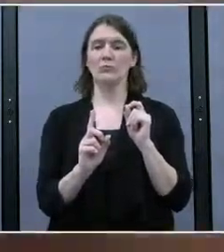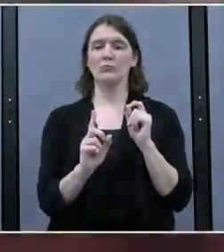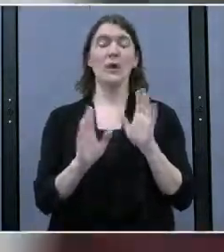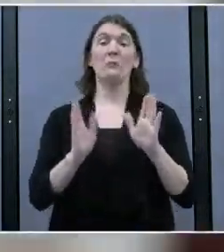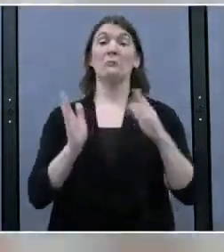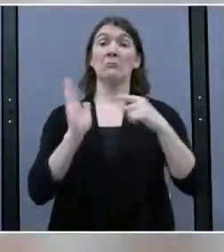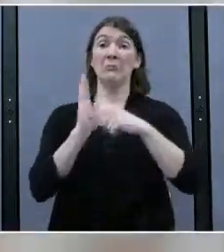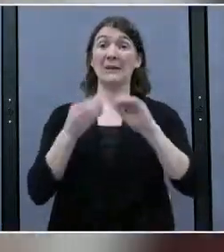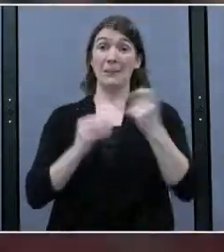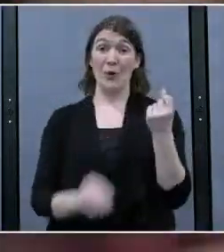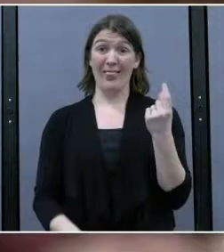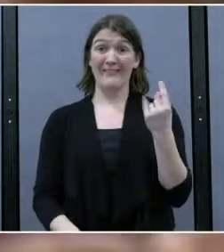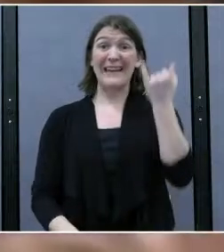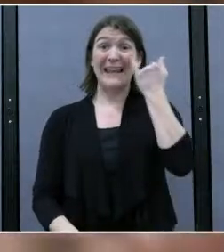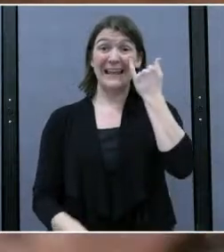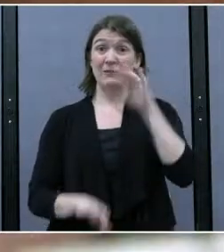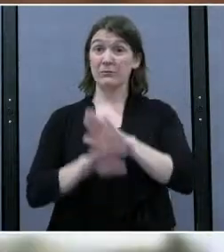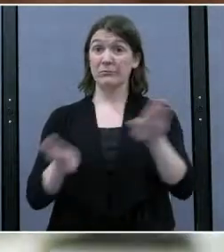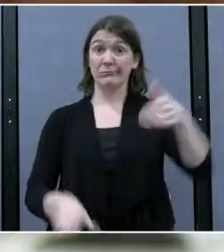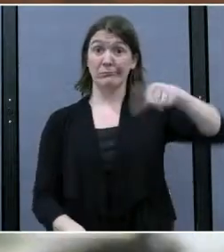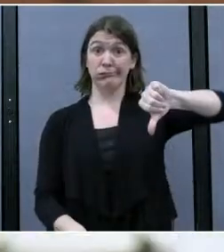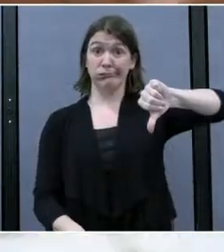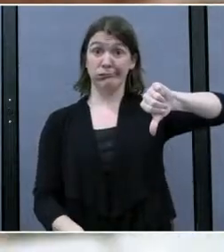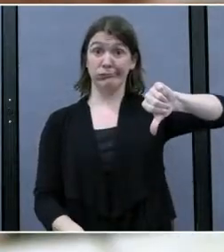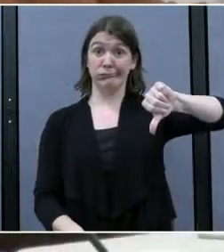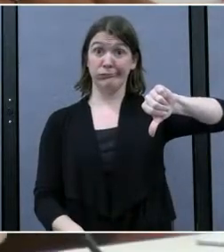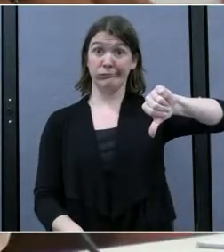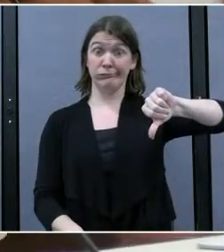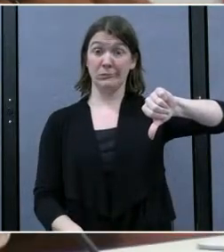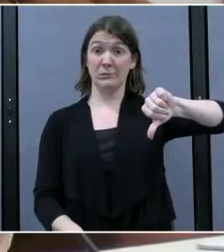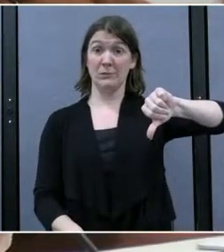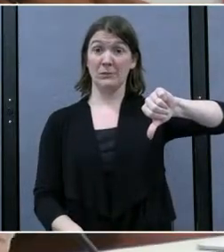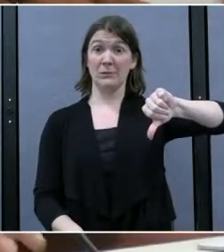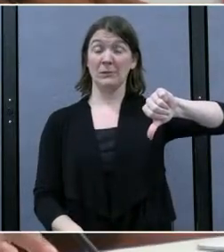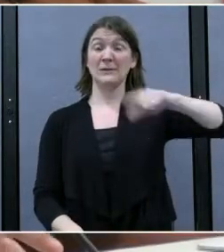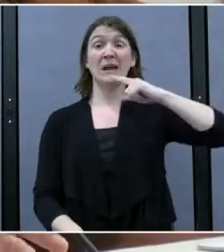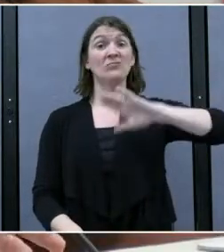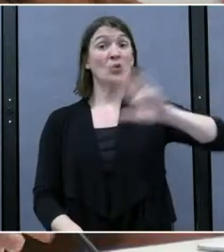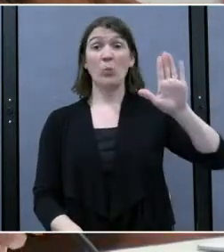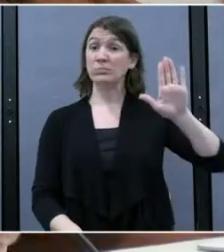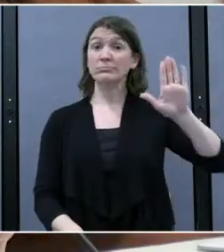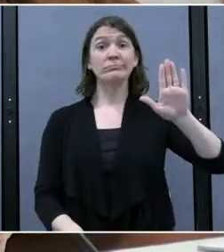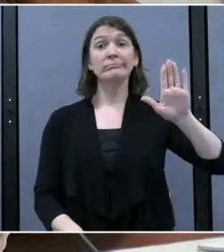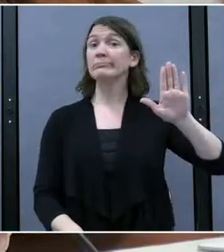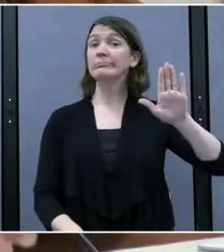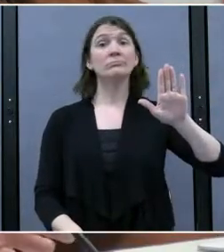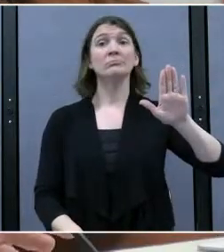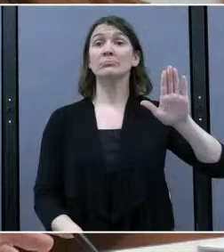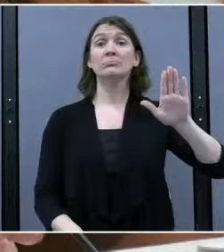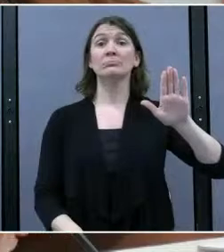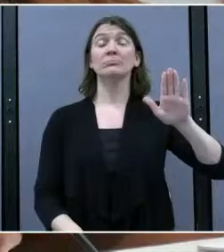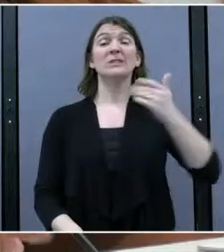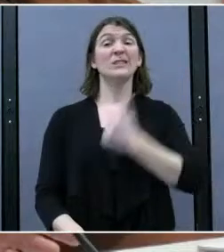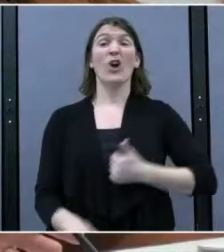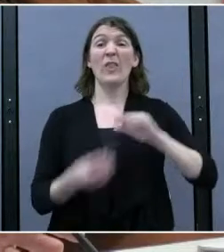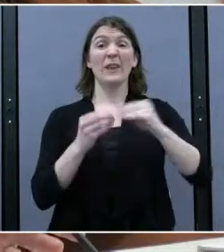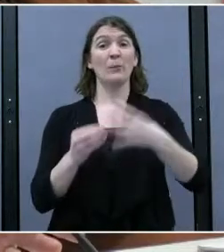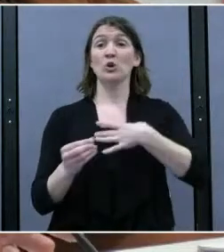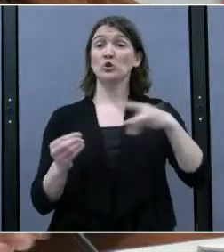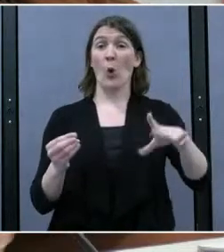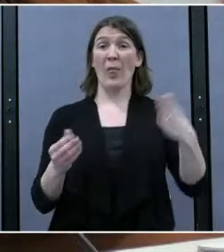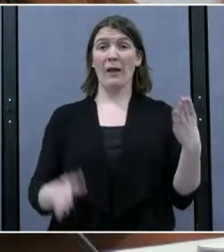if this is not approved and instead is sent back to the Human Services